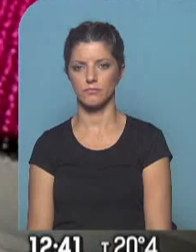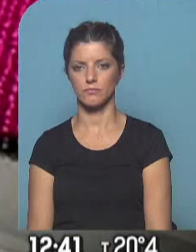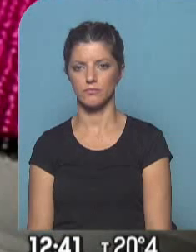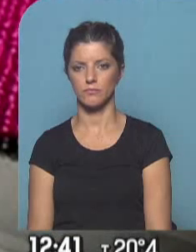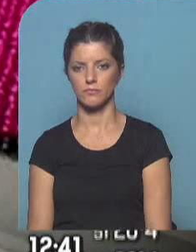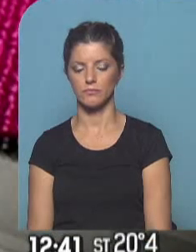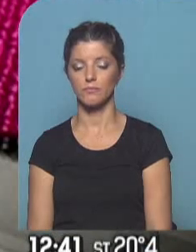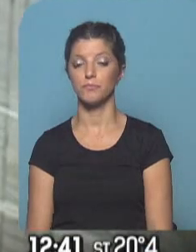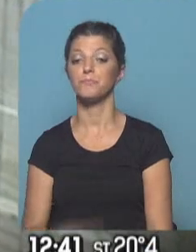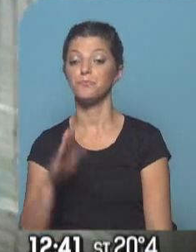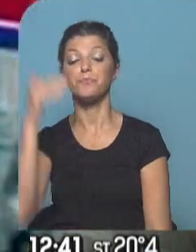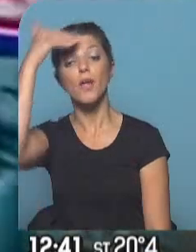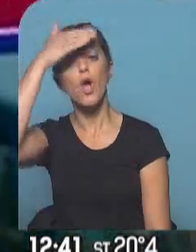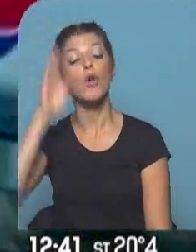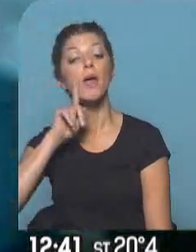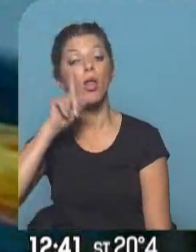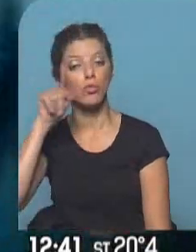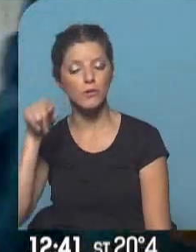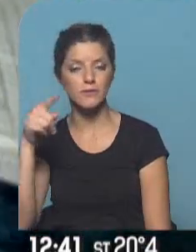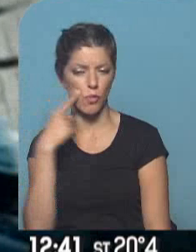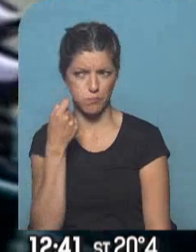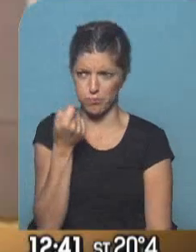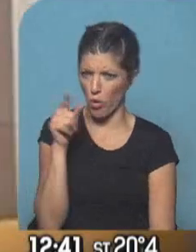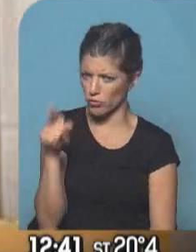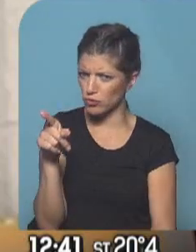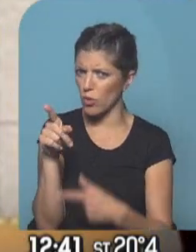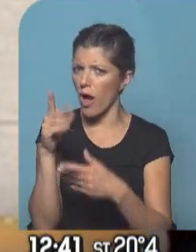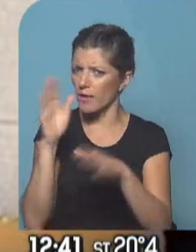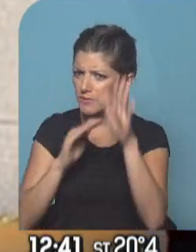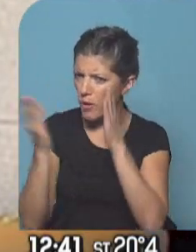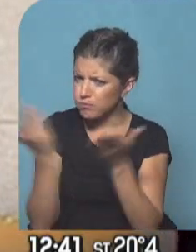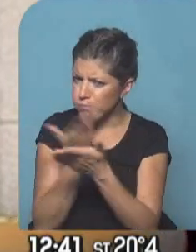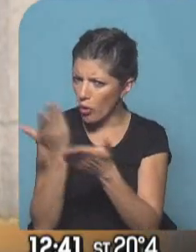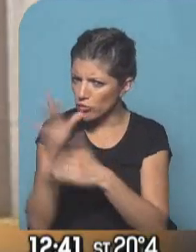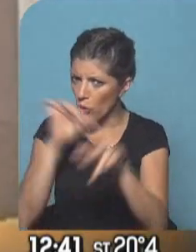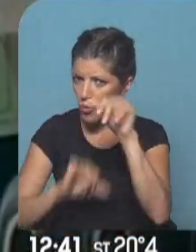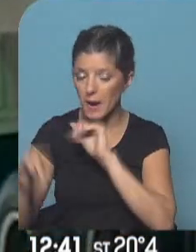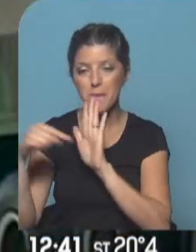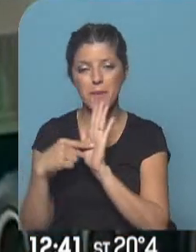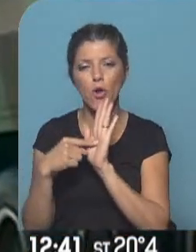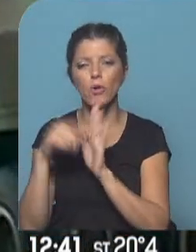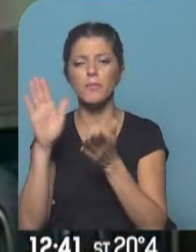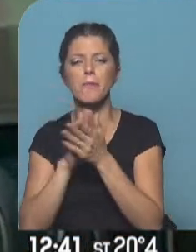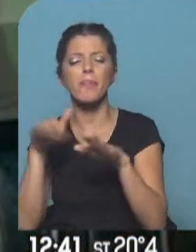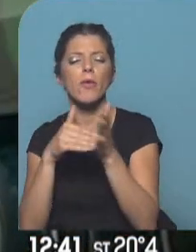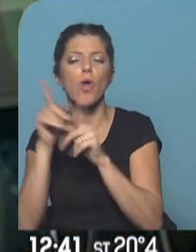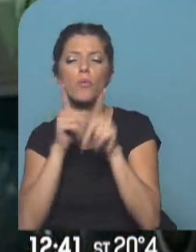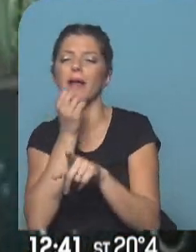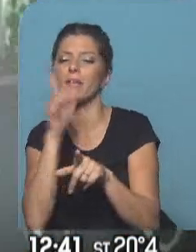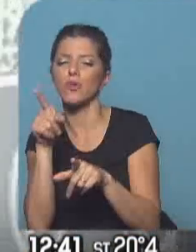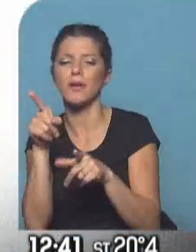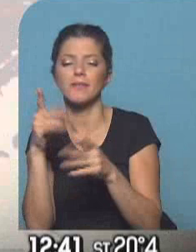En el caso de Corea del Norte, es poco lo que se sabe de su doctrina nuclear, pero esta puede inferirse de declaraciones y acciones